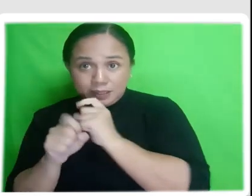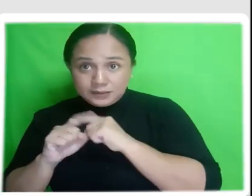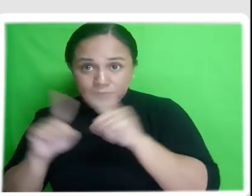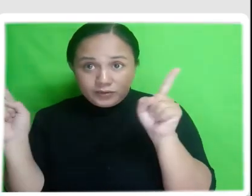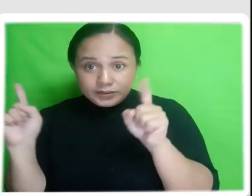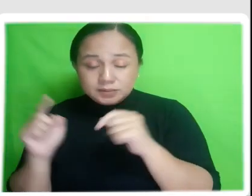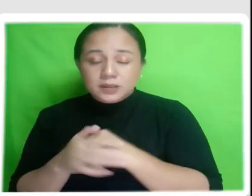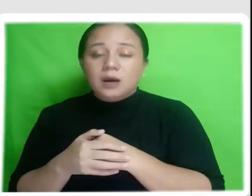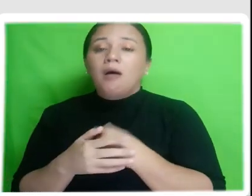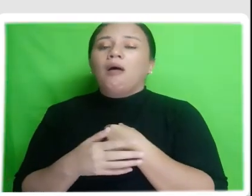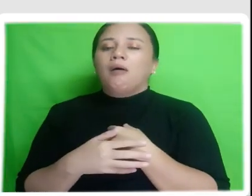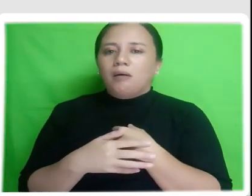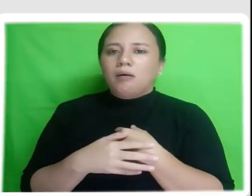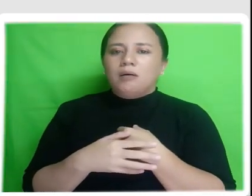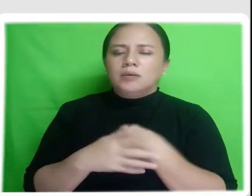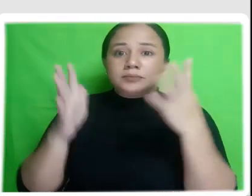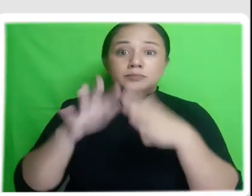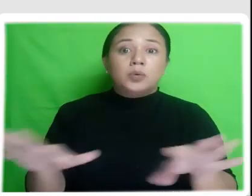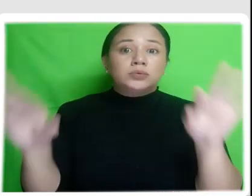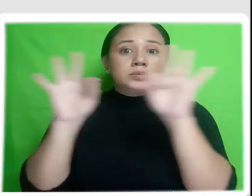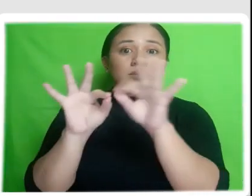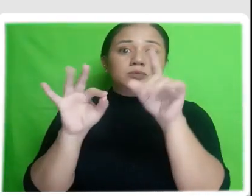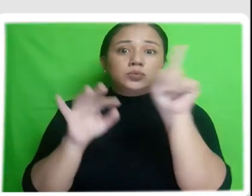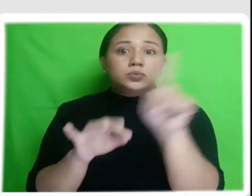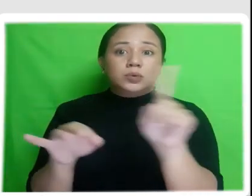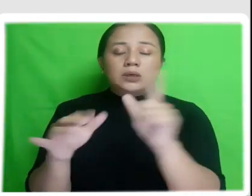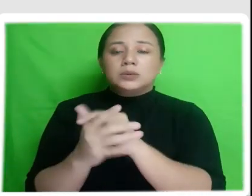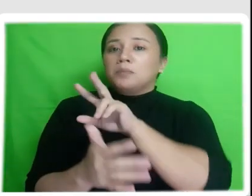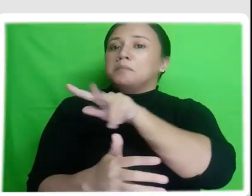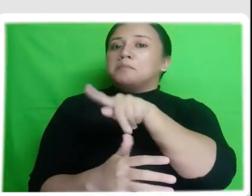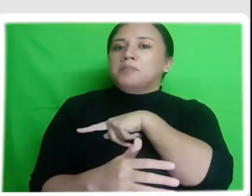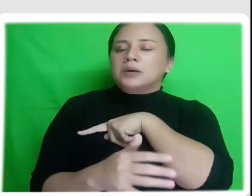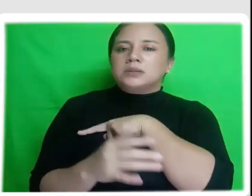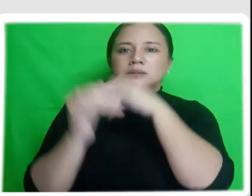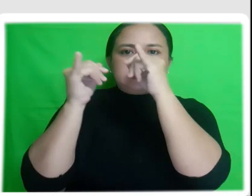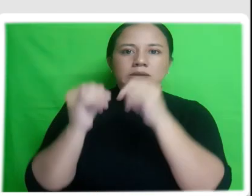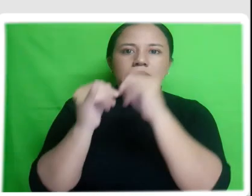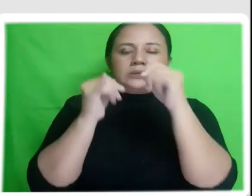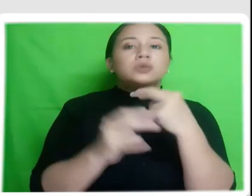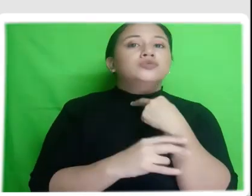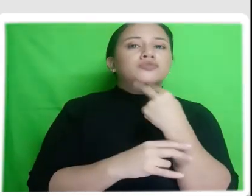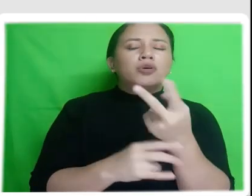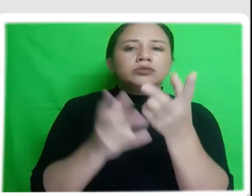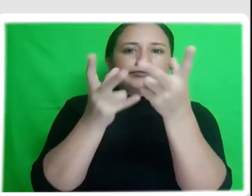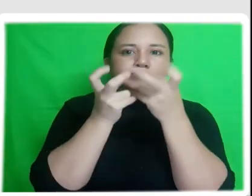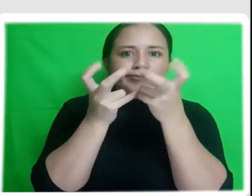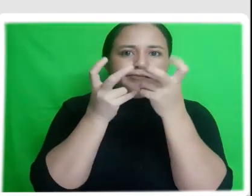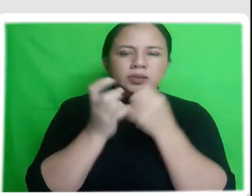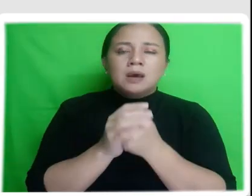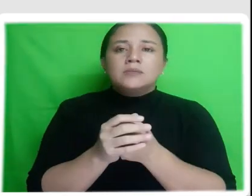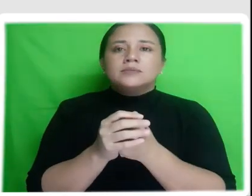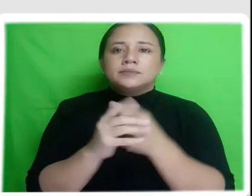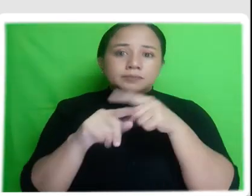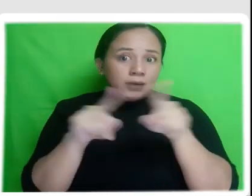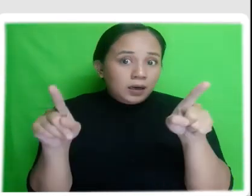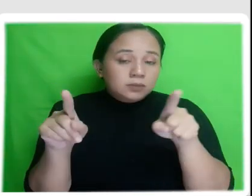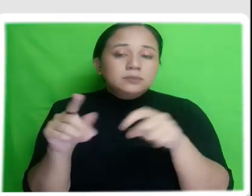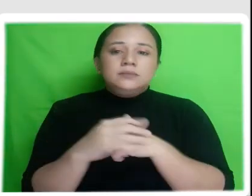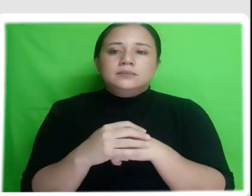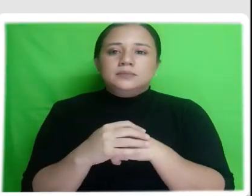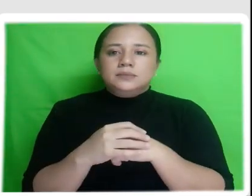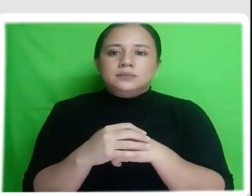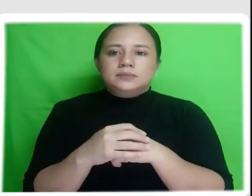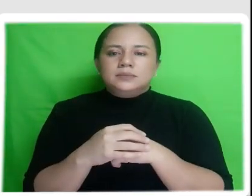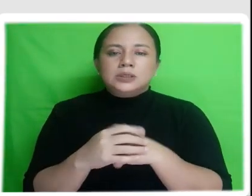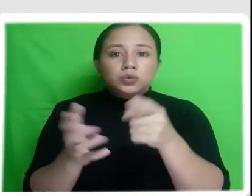It's important that your personal individual voice is heard. But of course, you would want that